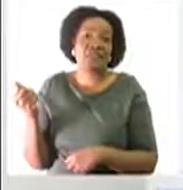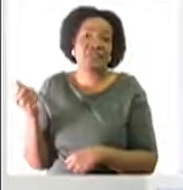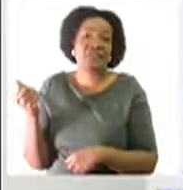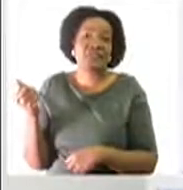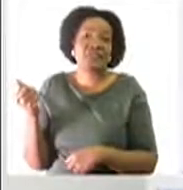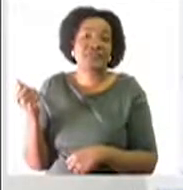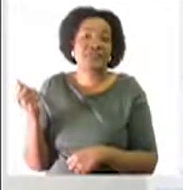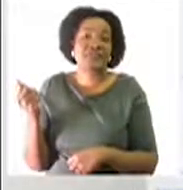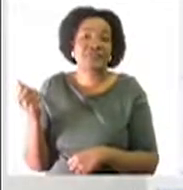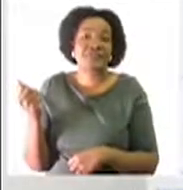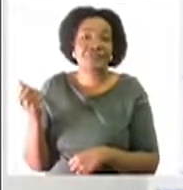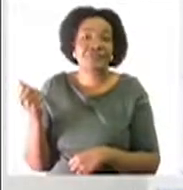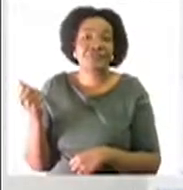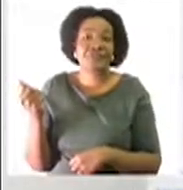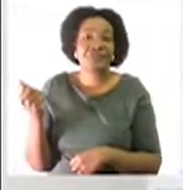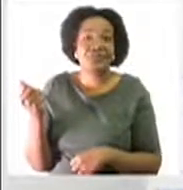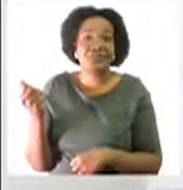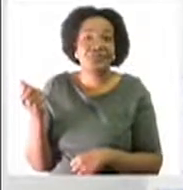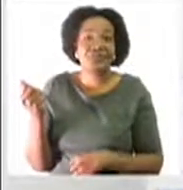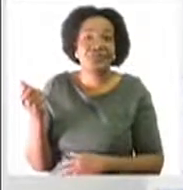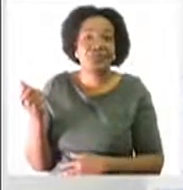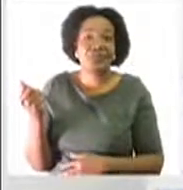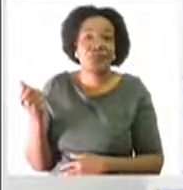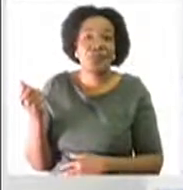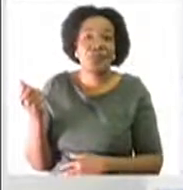something else, they have.